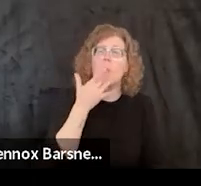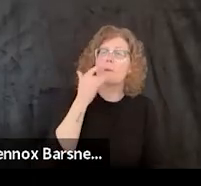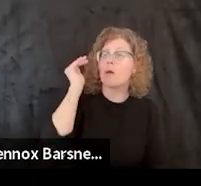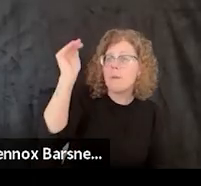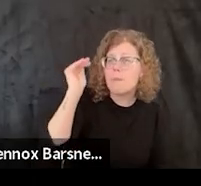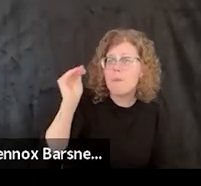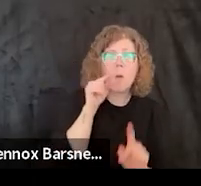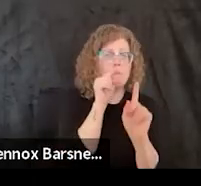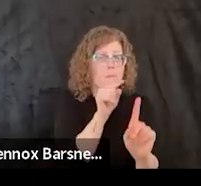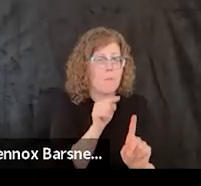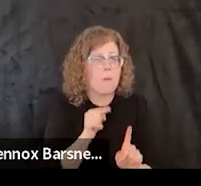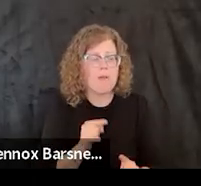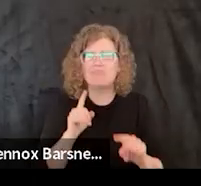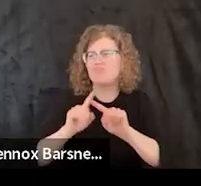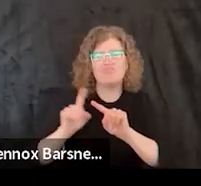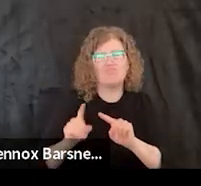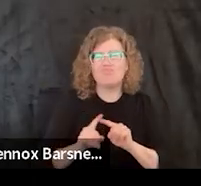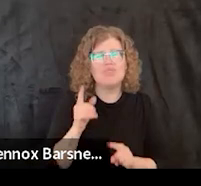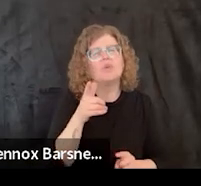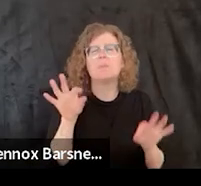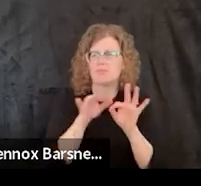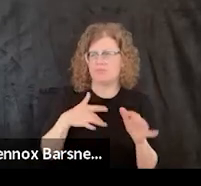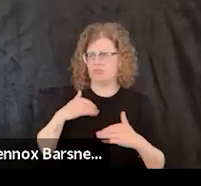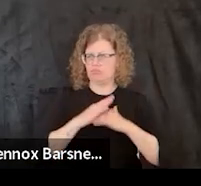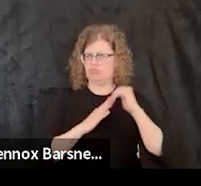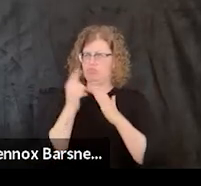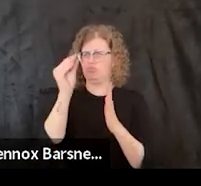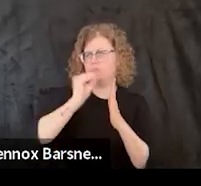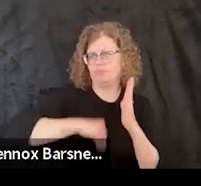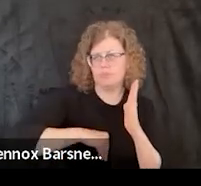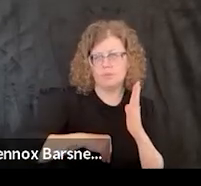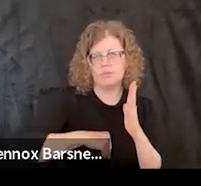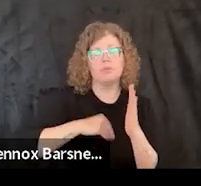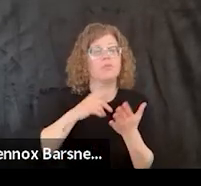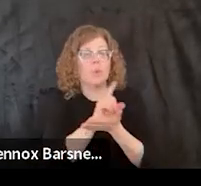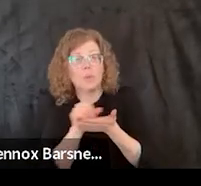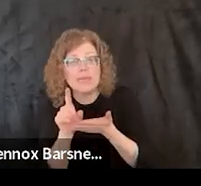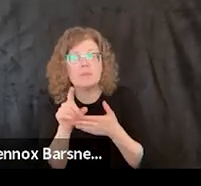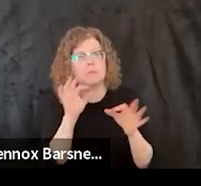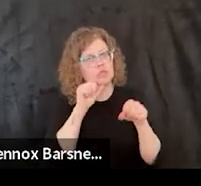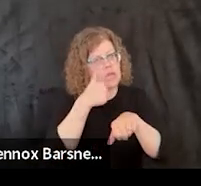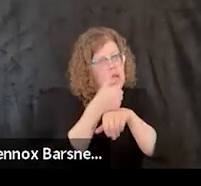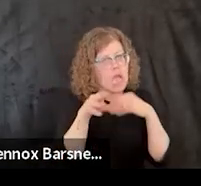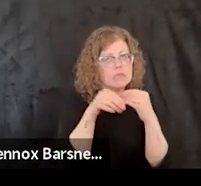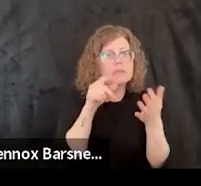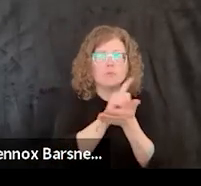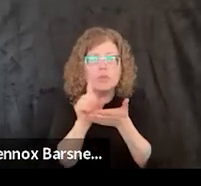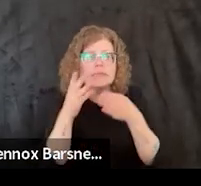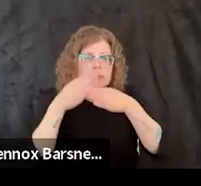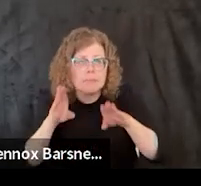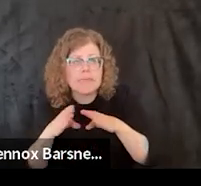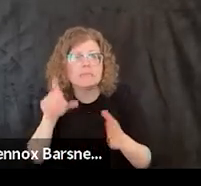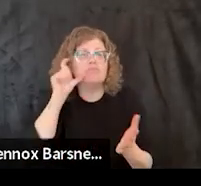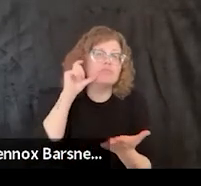things you need to do each month or each week, or you might use some sort of chart or diagram. The most important